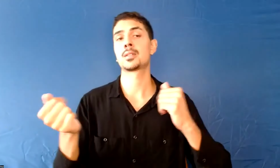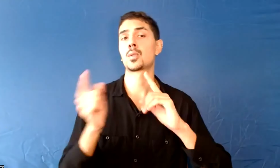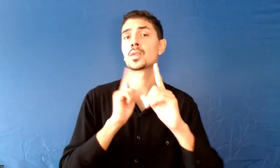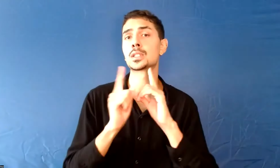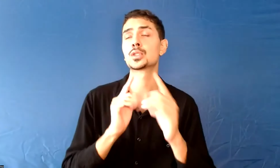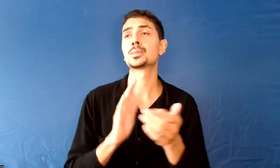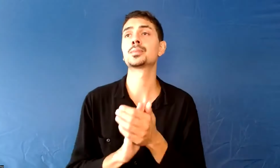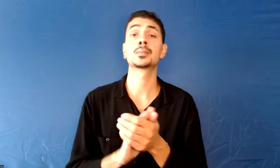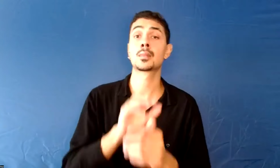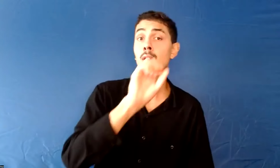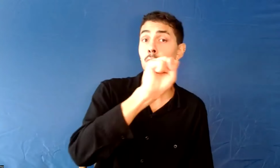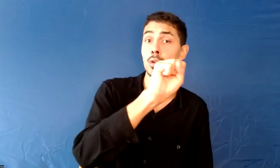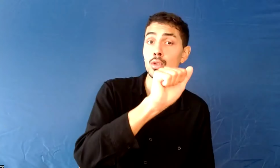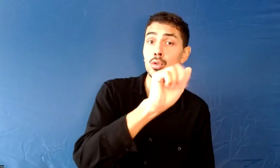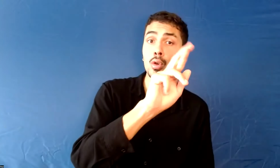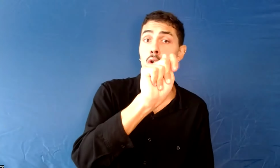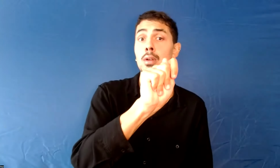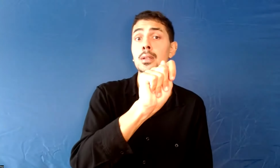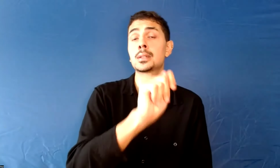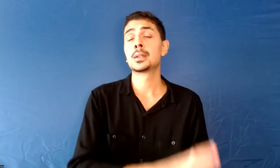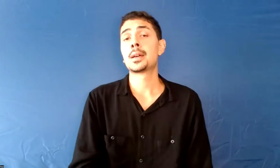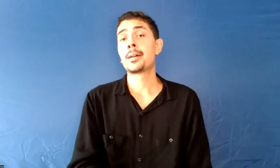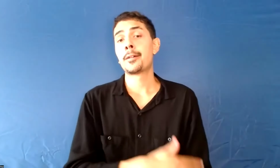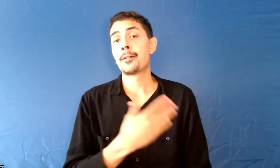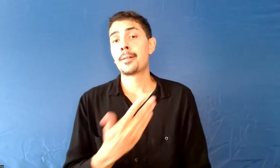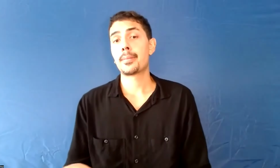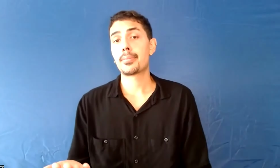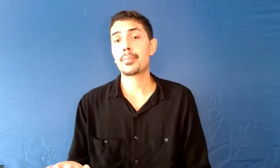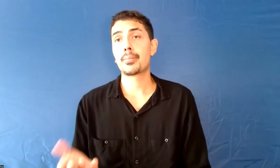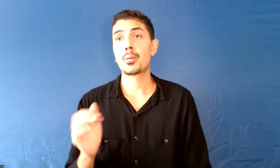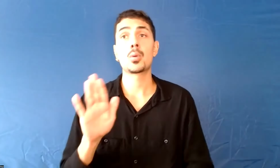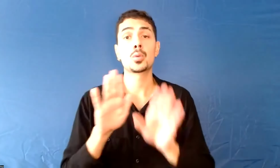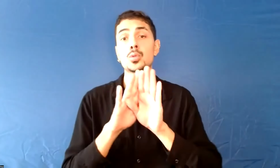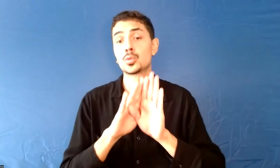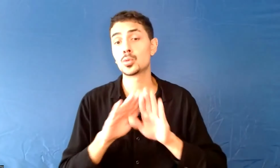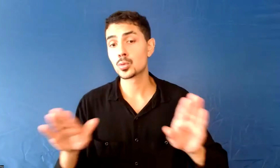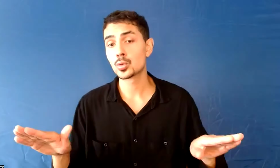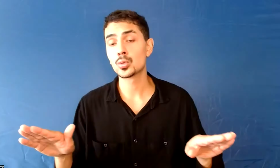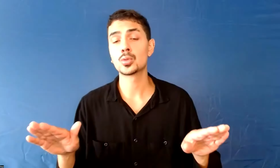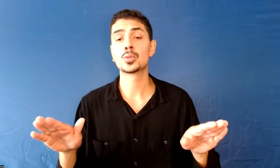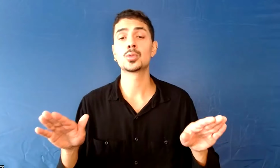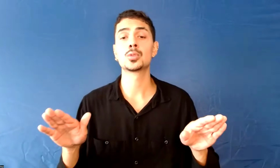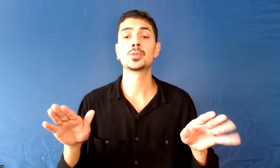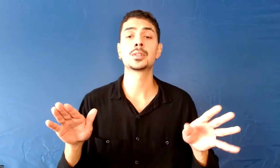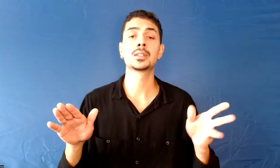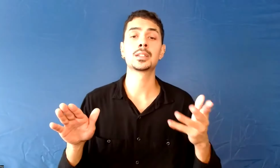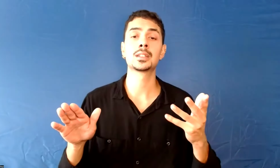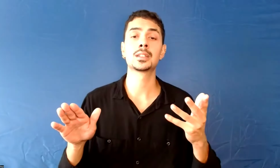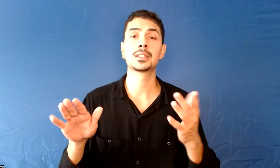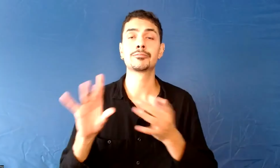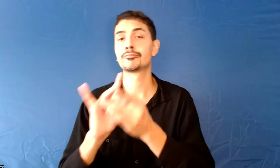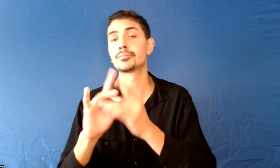the SART conversation, or the you know, children and youth oriented convo?